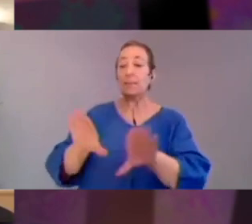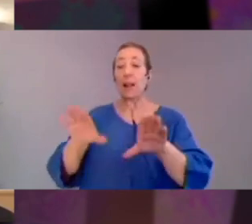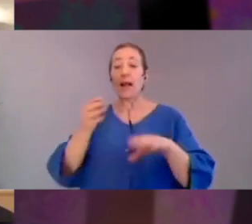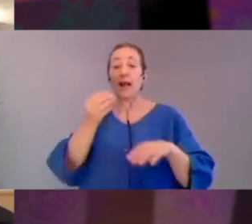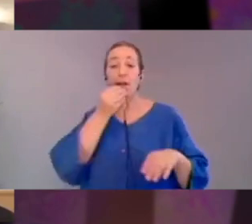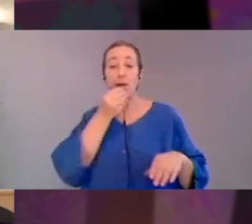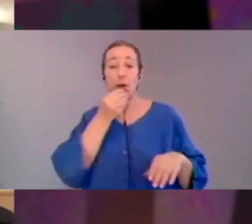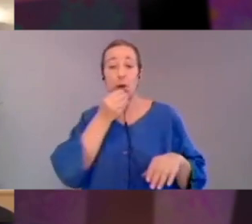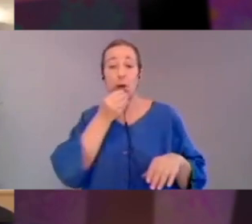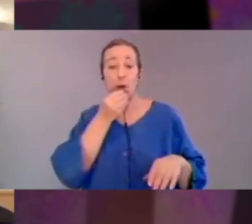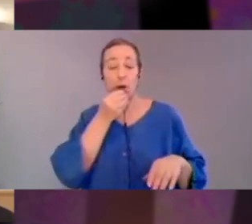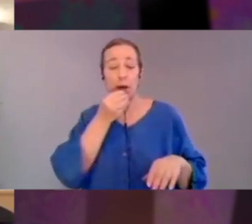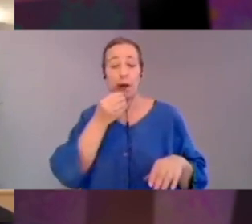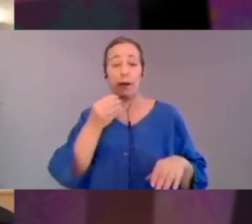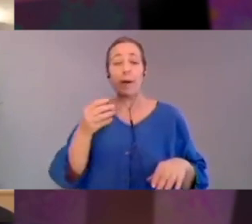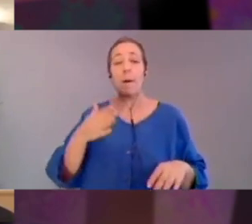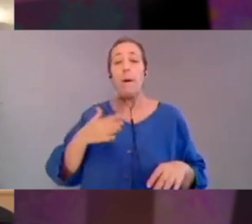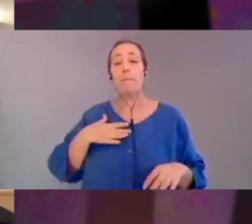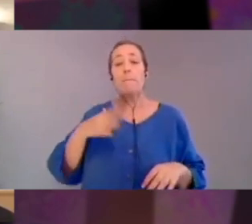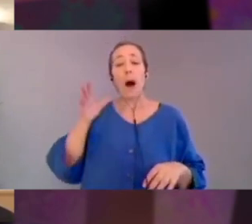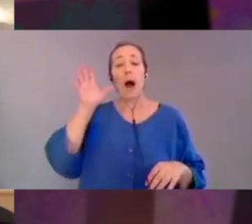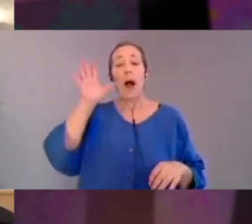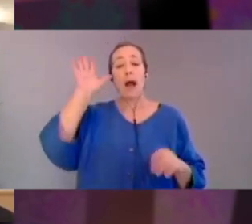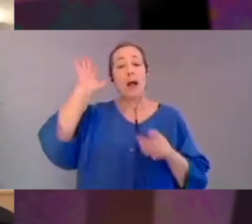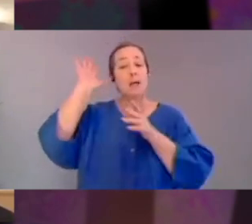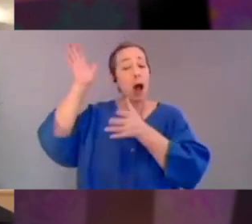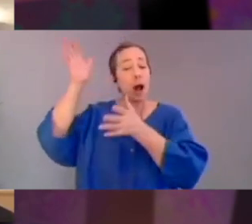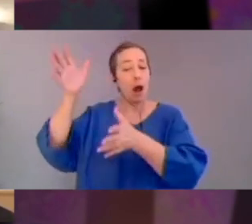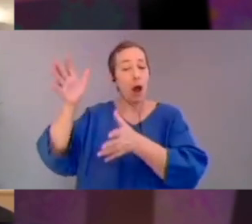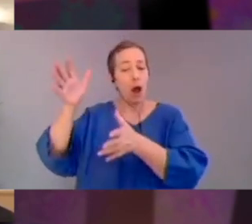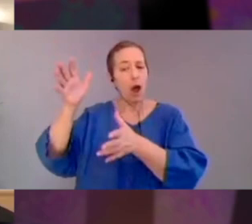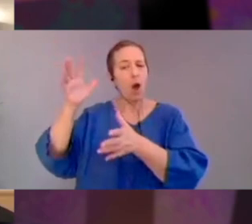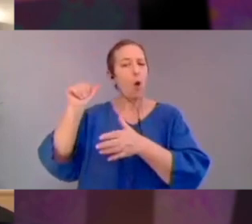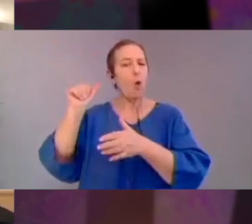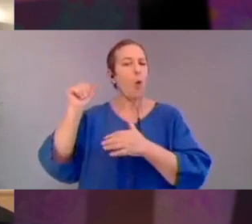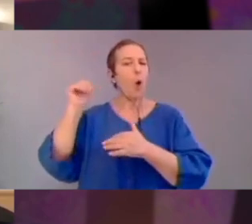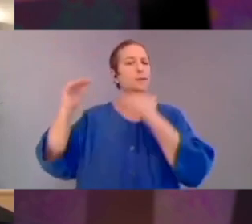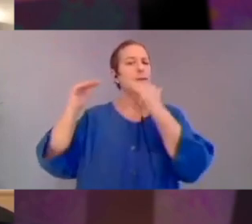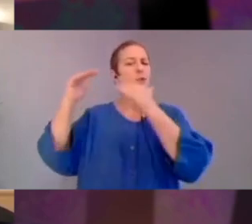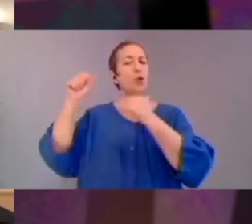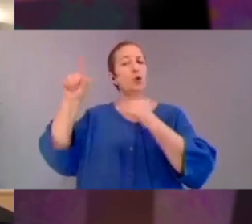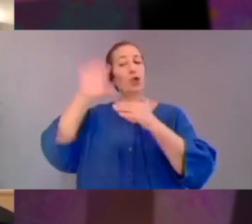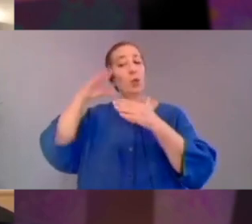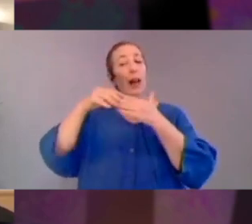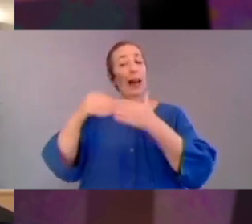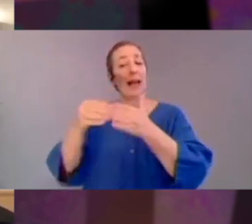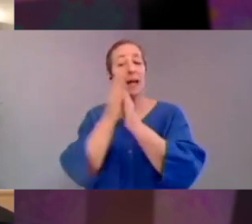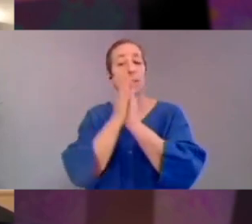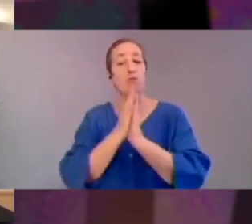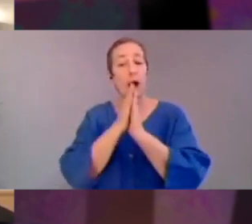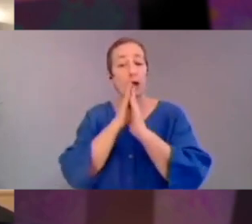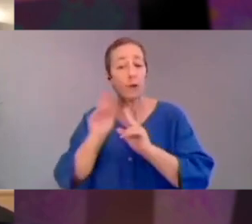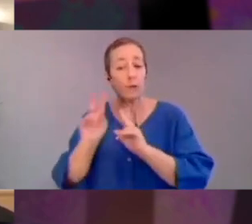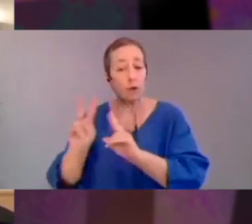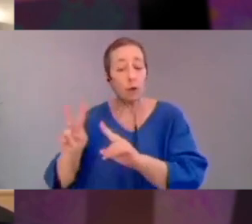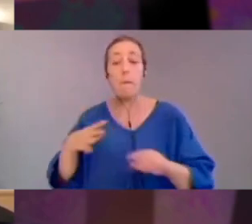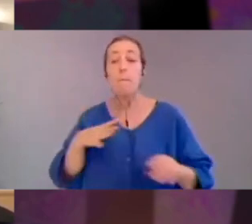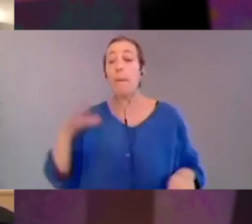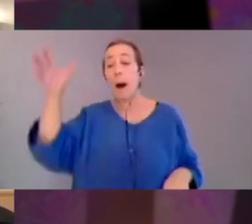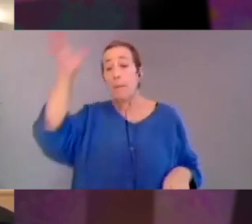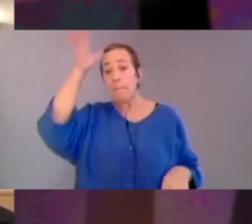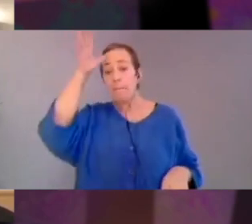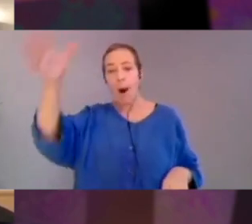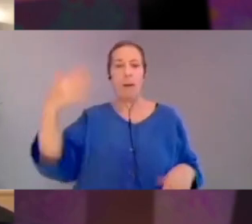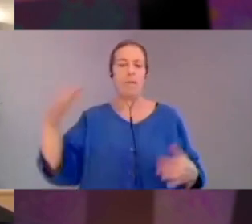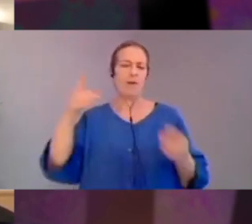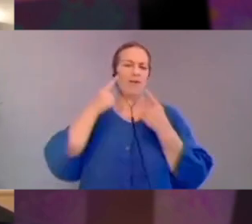would lead the prayers for the funeral rites in our community. My Papa is a legendary chef. My uncle died, you